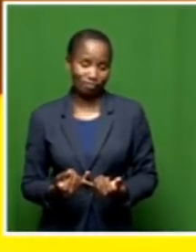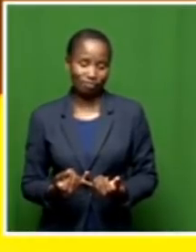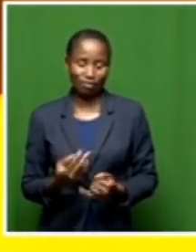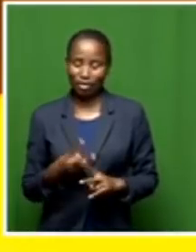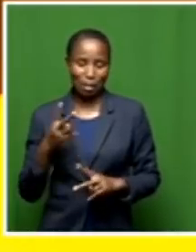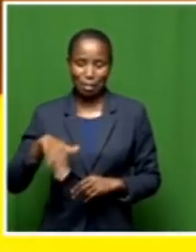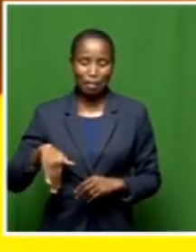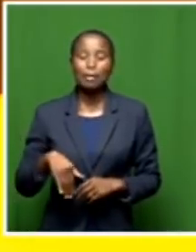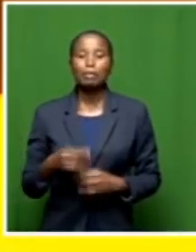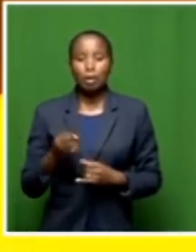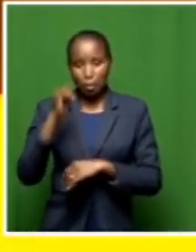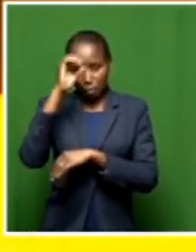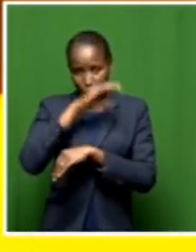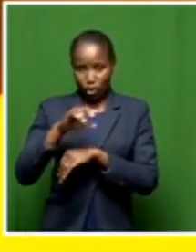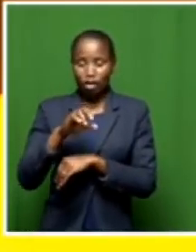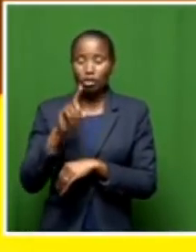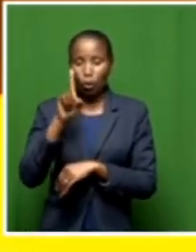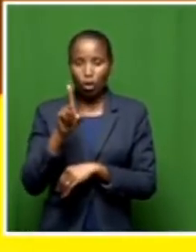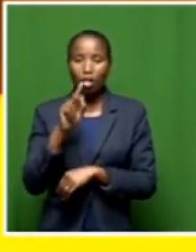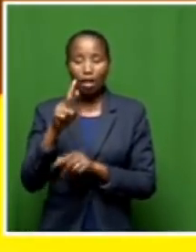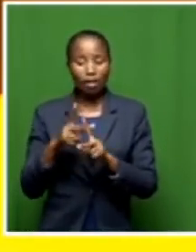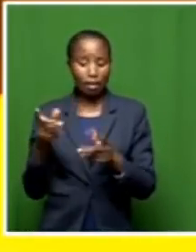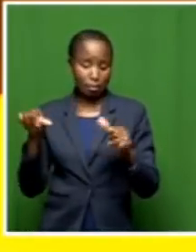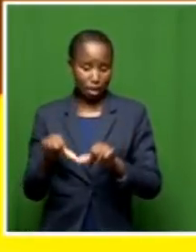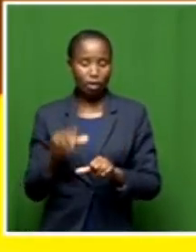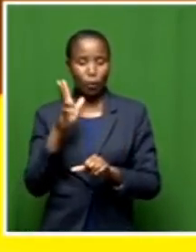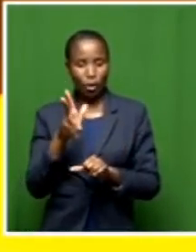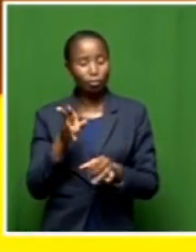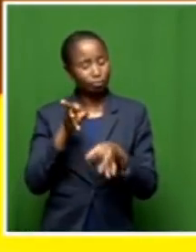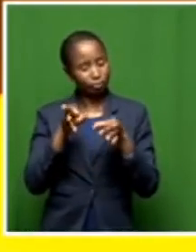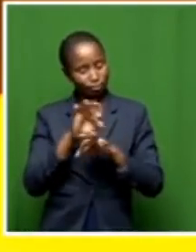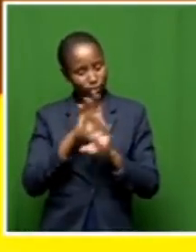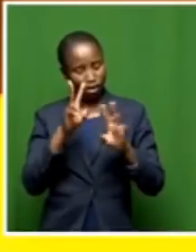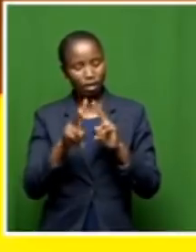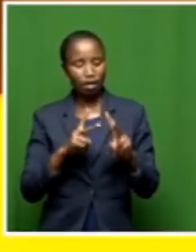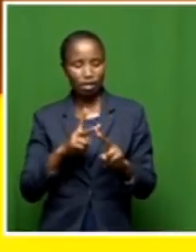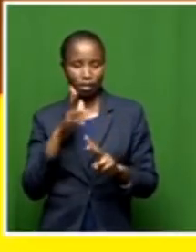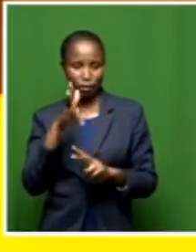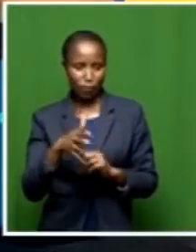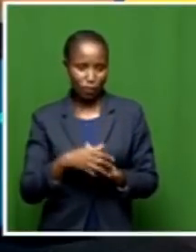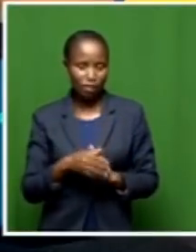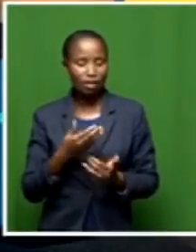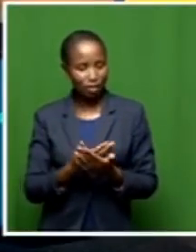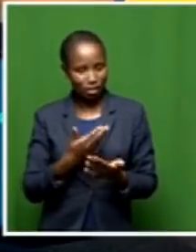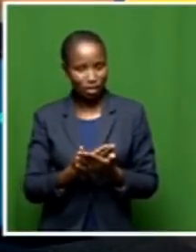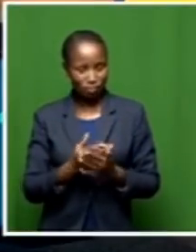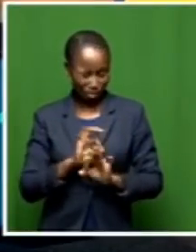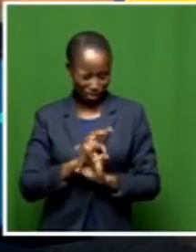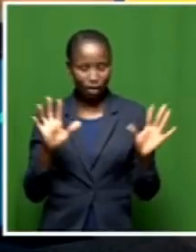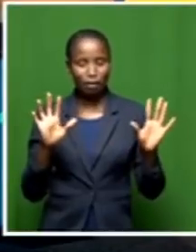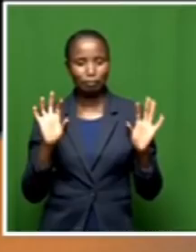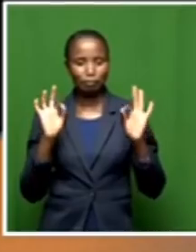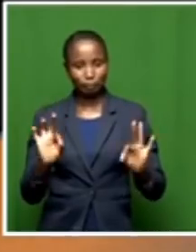come back in the final hour of Morning Live, so we'll have an even clearer picture. But let's go to our report. Let's do